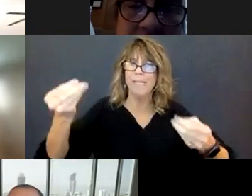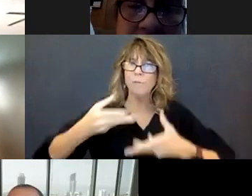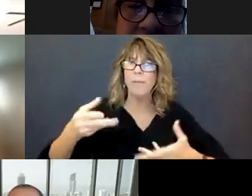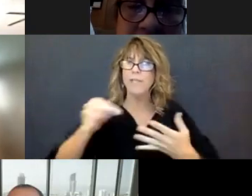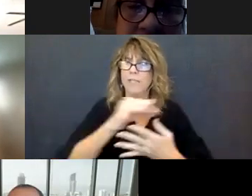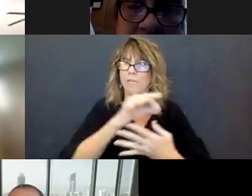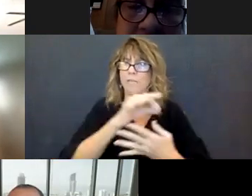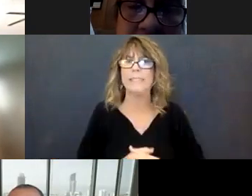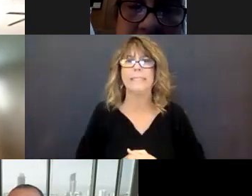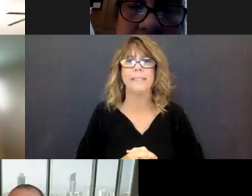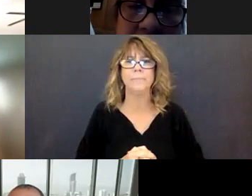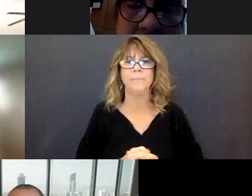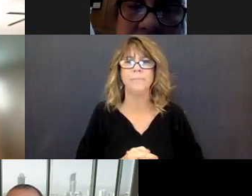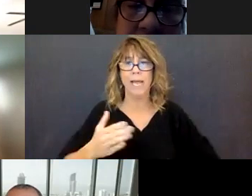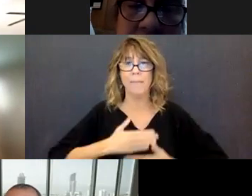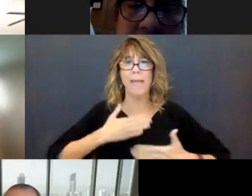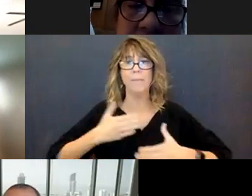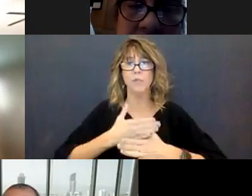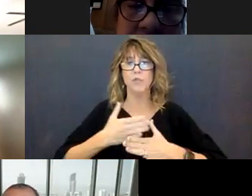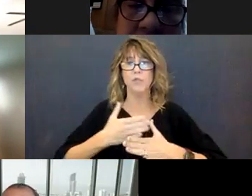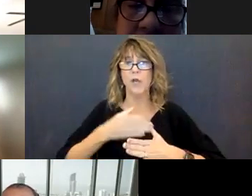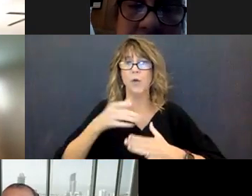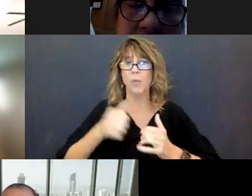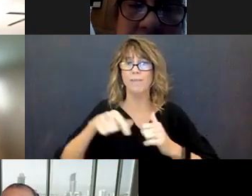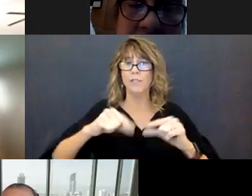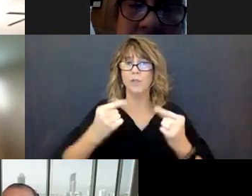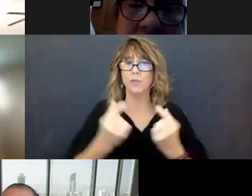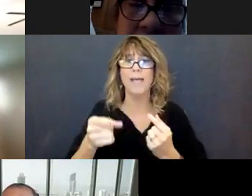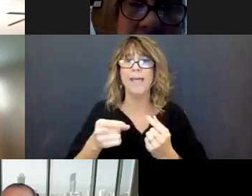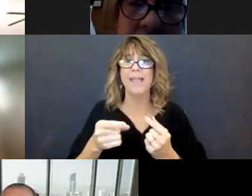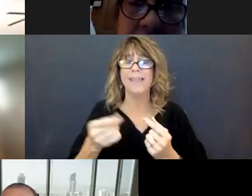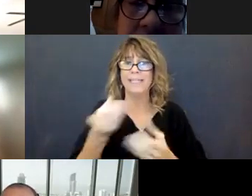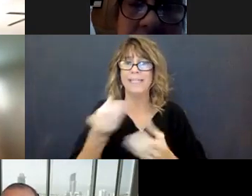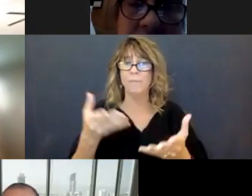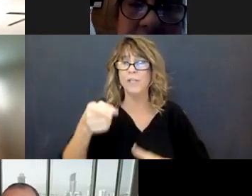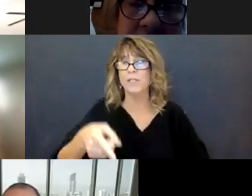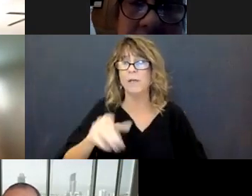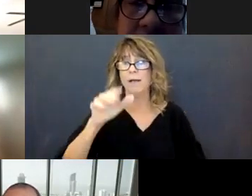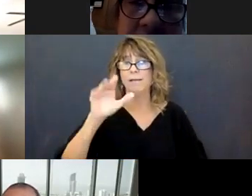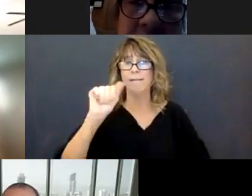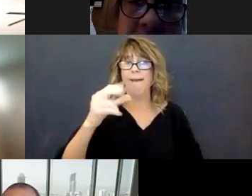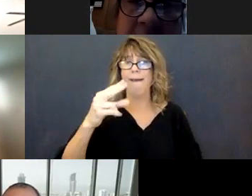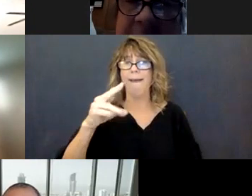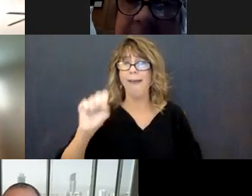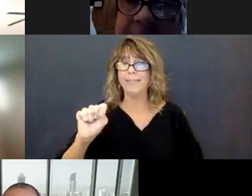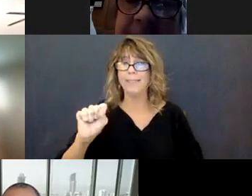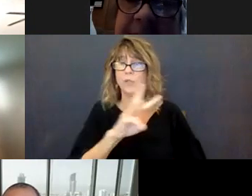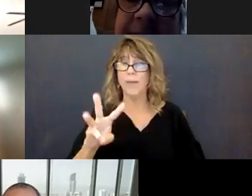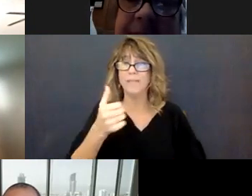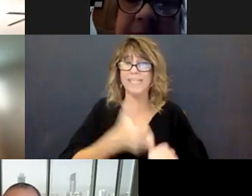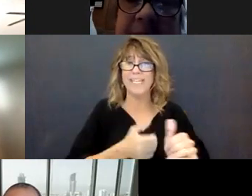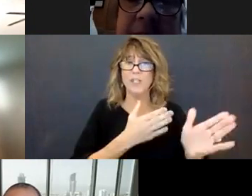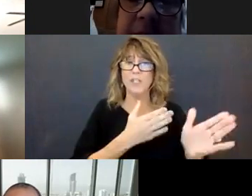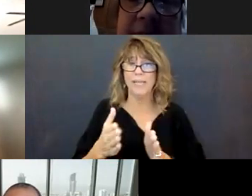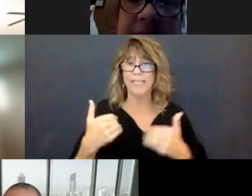the group. This information lives on Access OIFA's website. Each of the plans have an OIFA